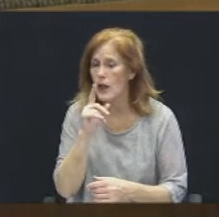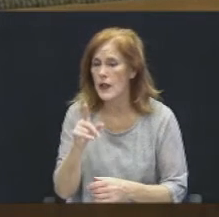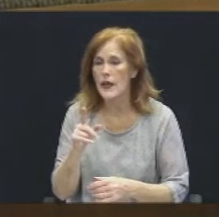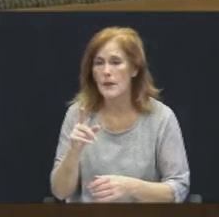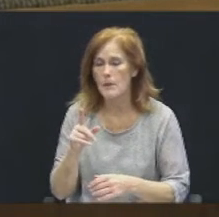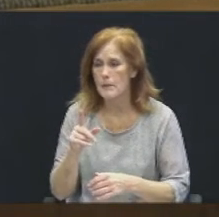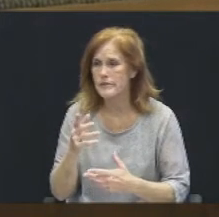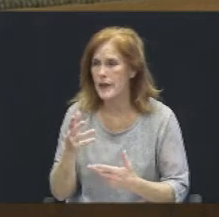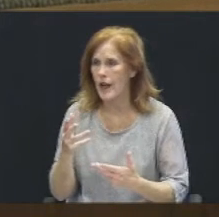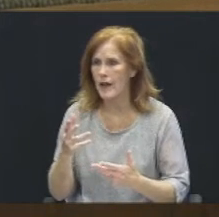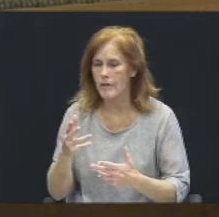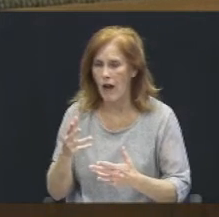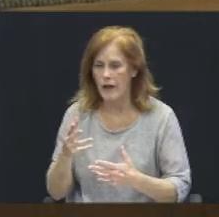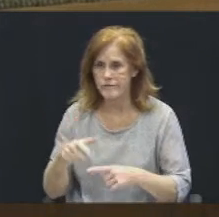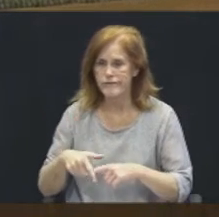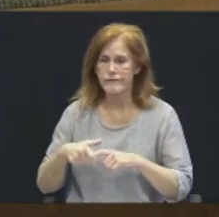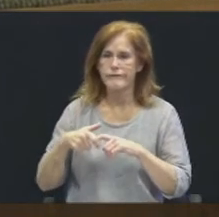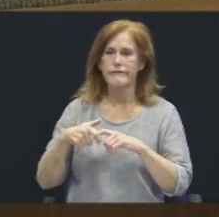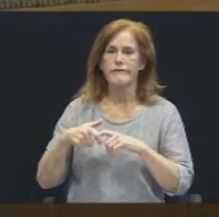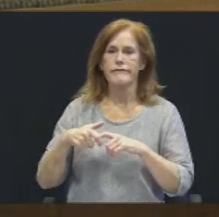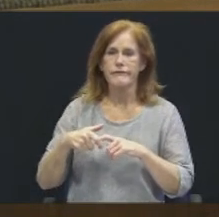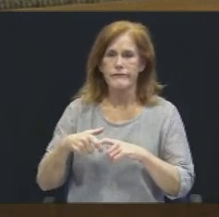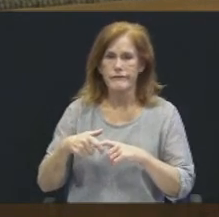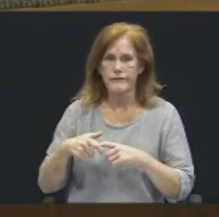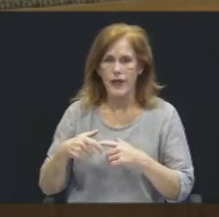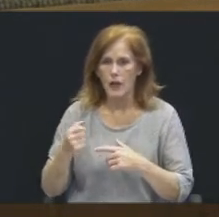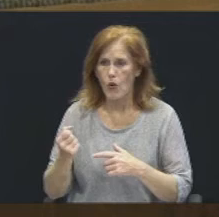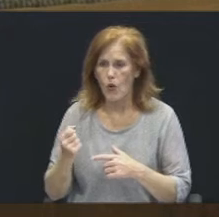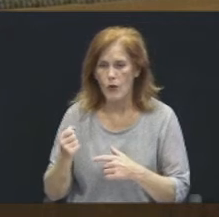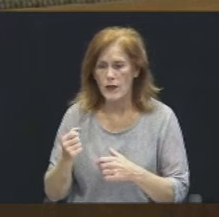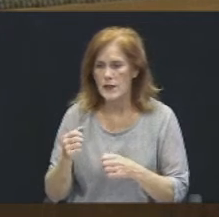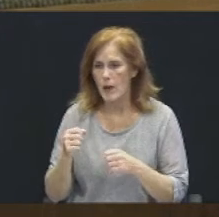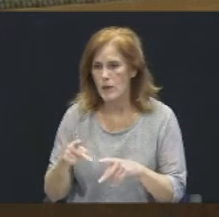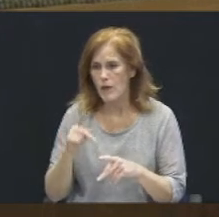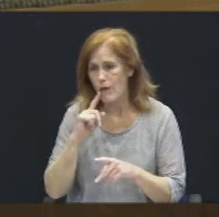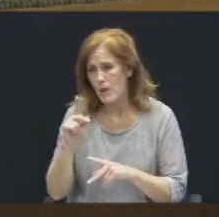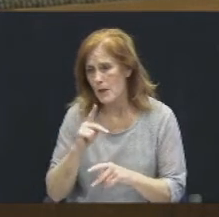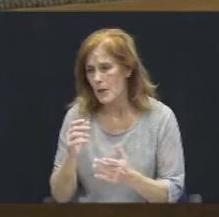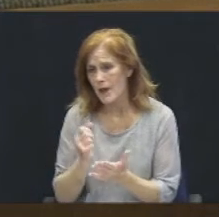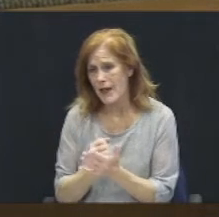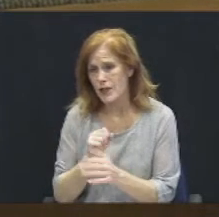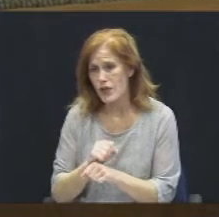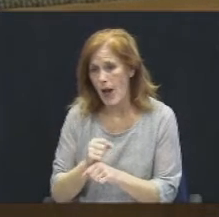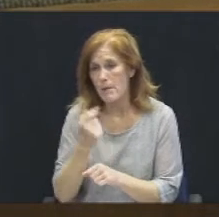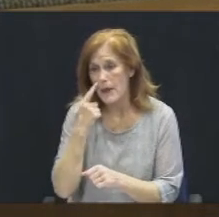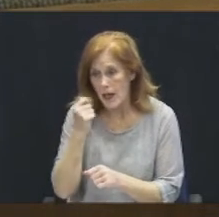muted as a, you know, opportunity for folks to get work.